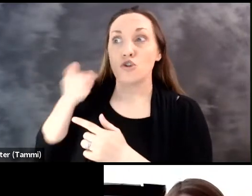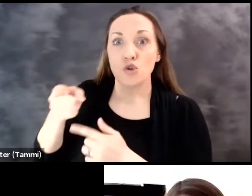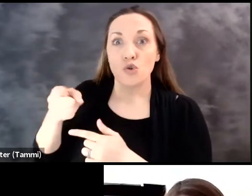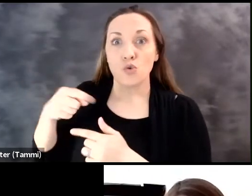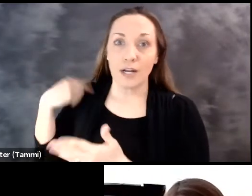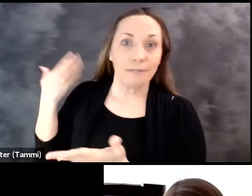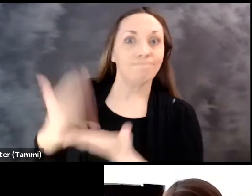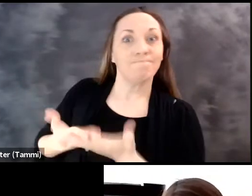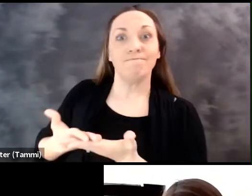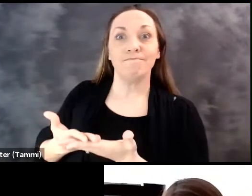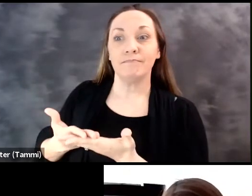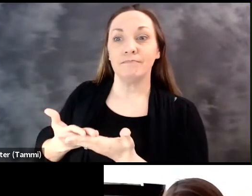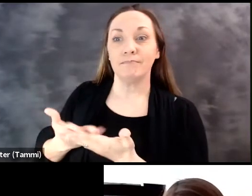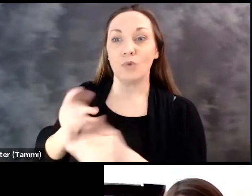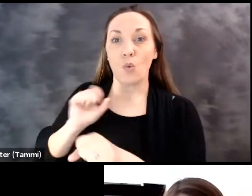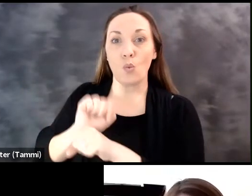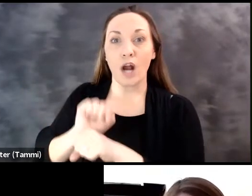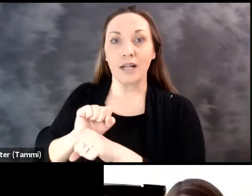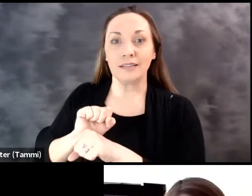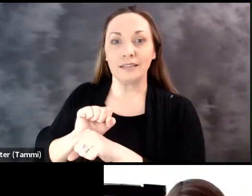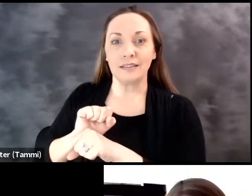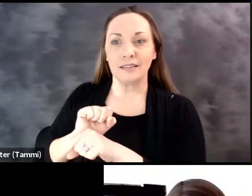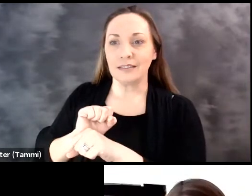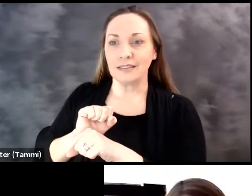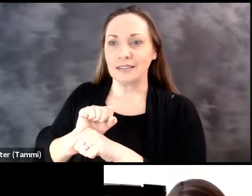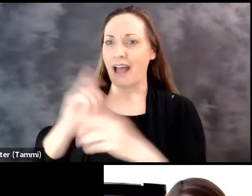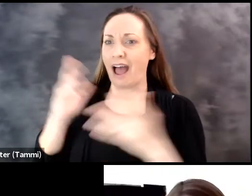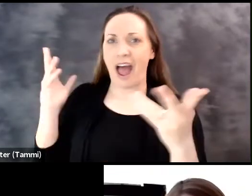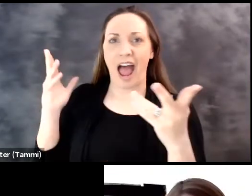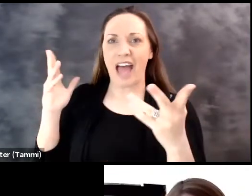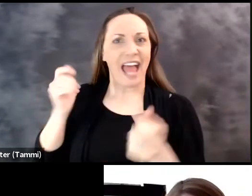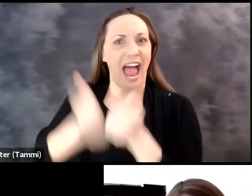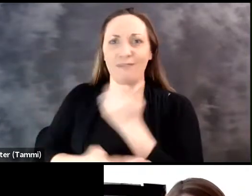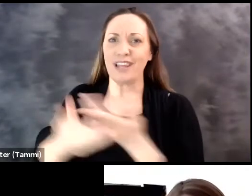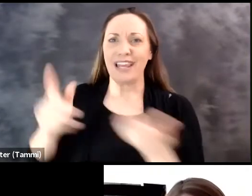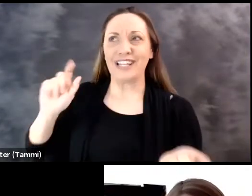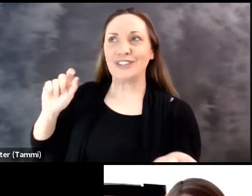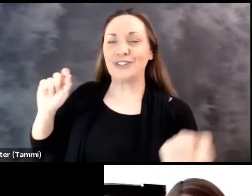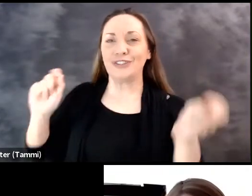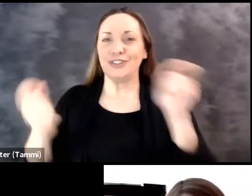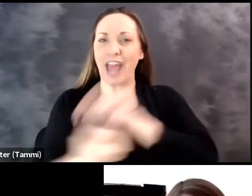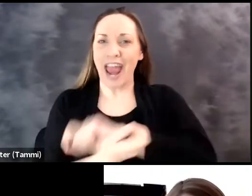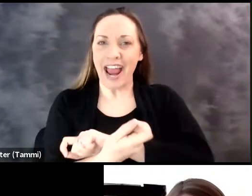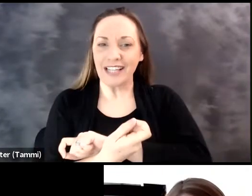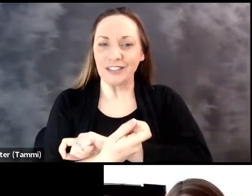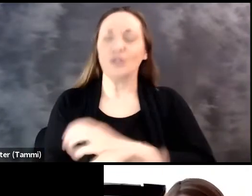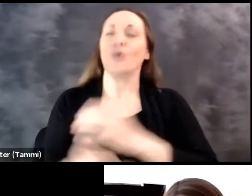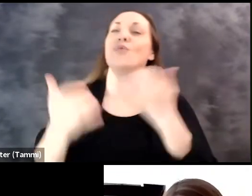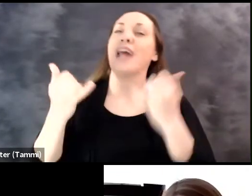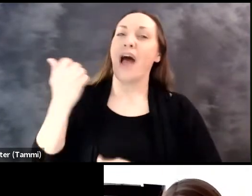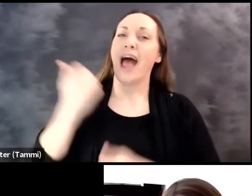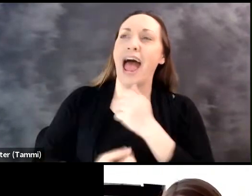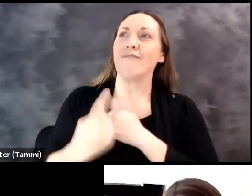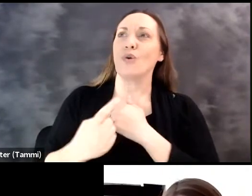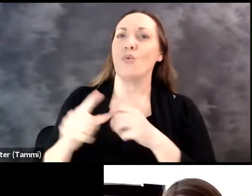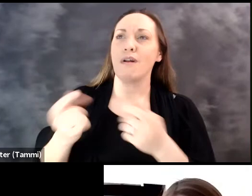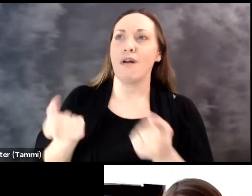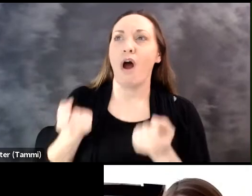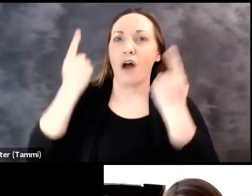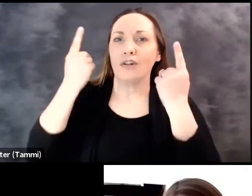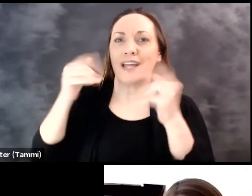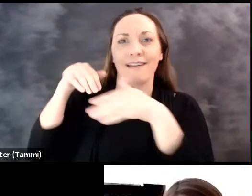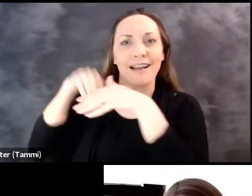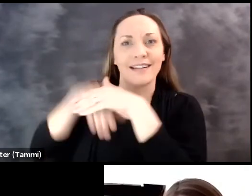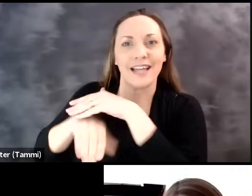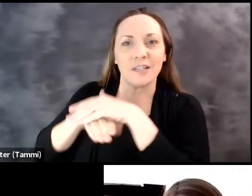board, the tide just changed and everybody started to understand accessibility. So Jenny is one of those